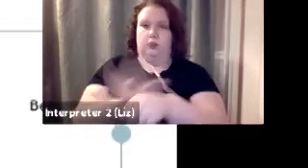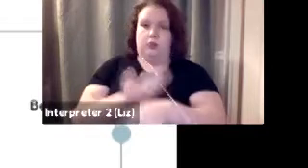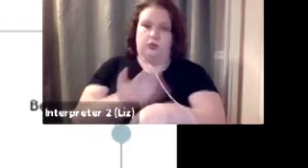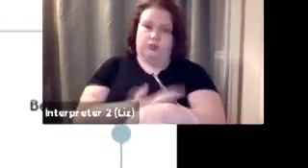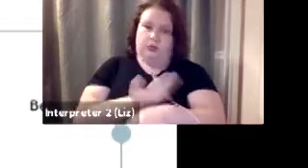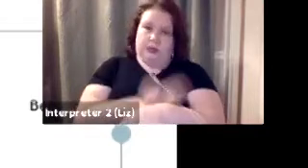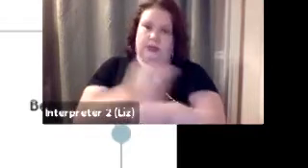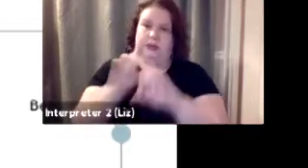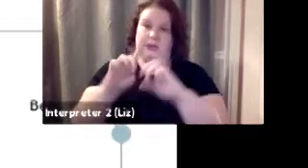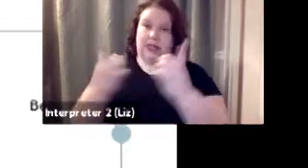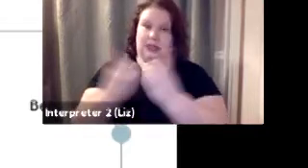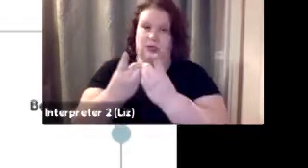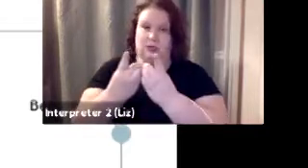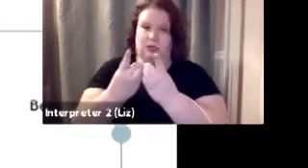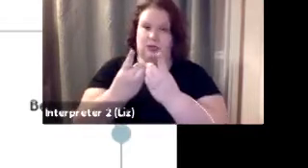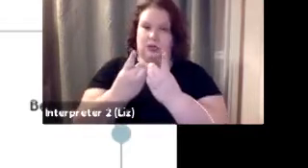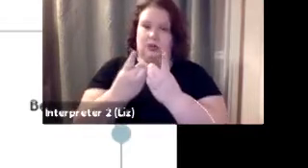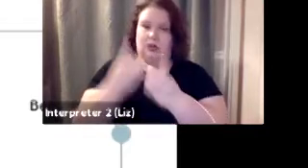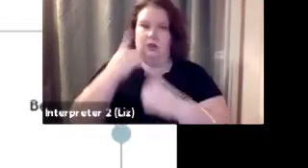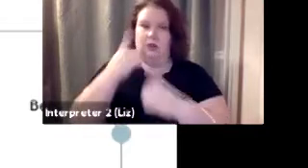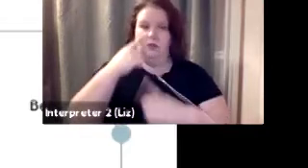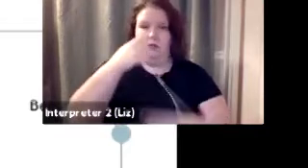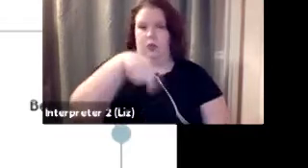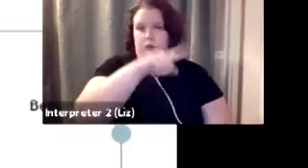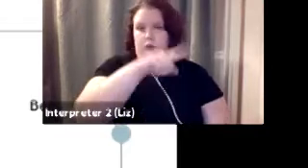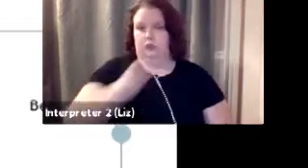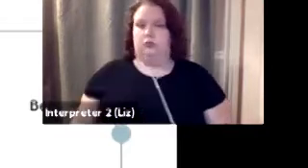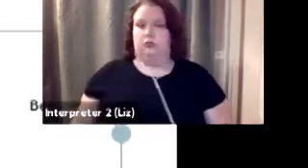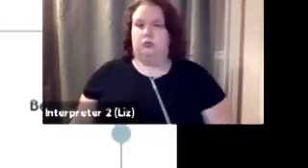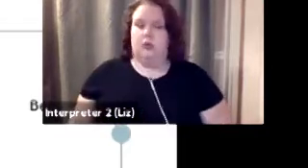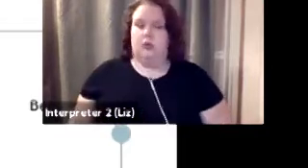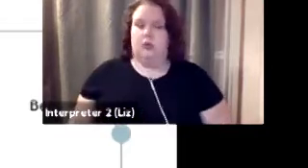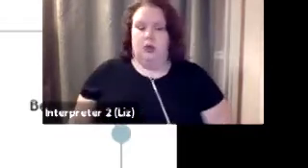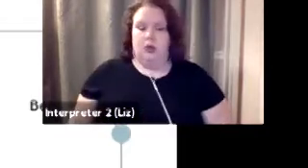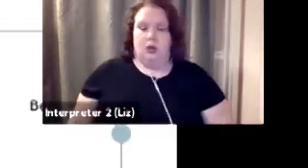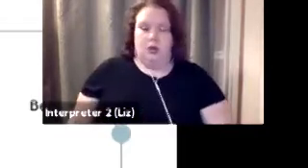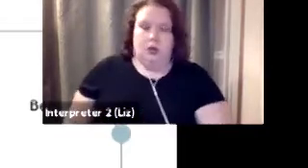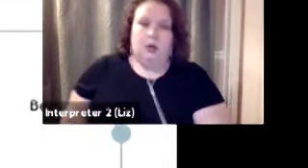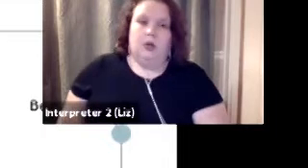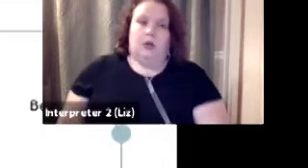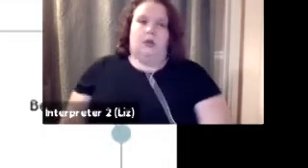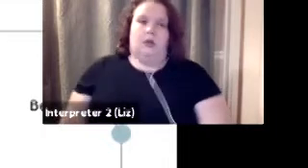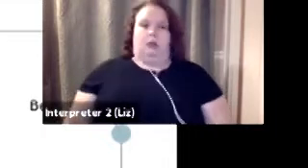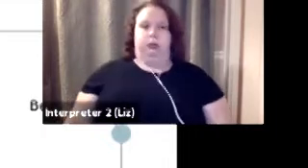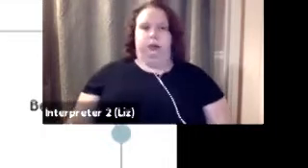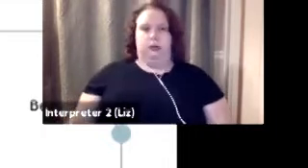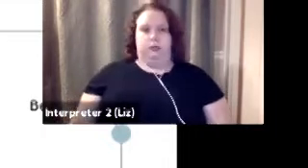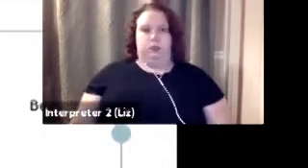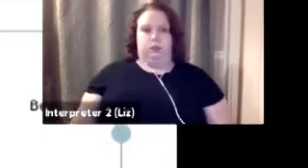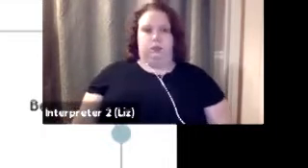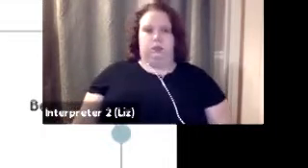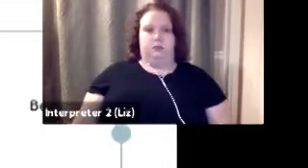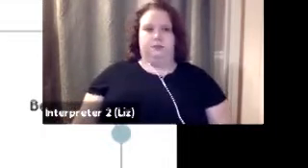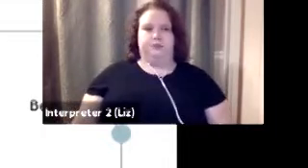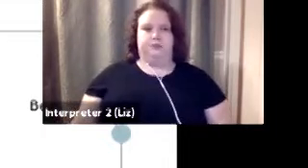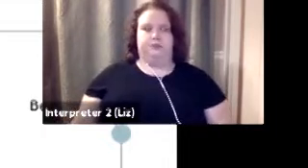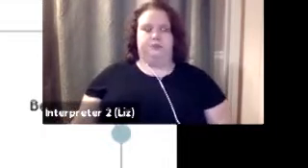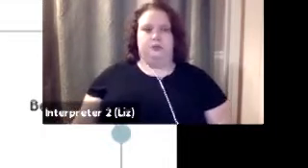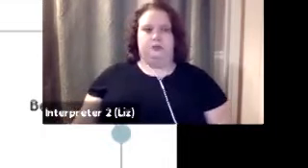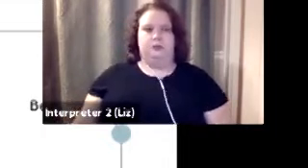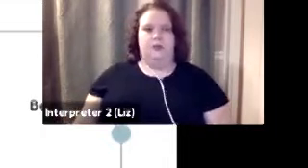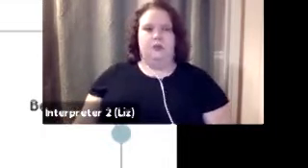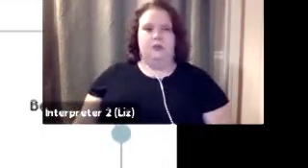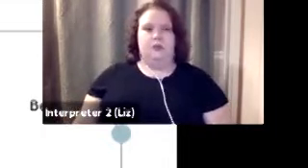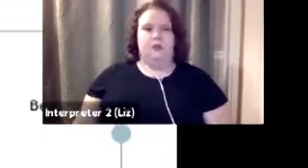group of facilities. So we're thinking about here with this slide, what are the, what are the condition of the educational spaces and facility